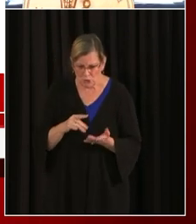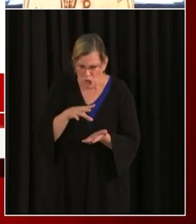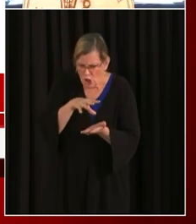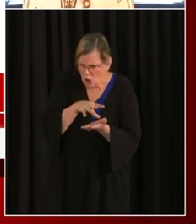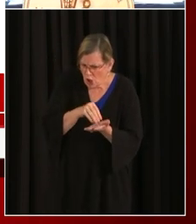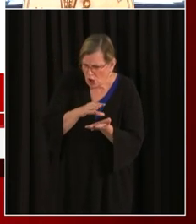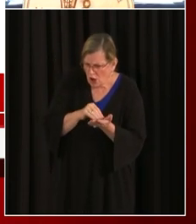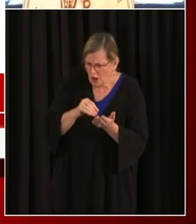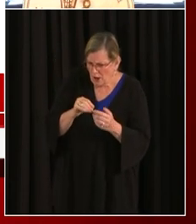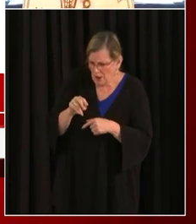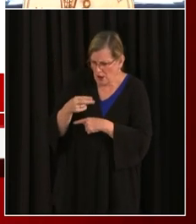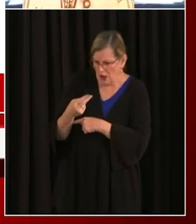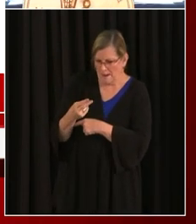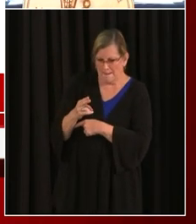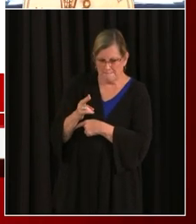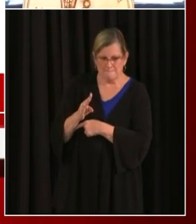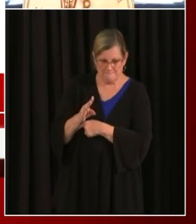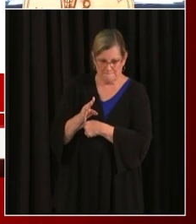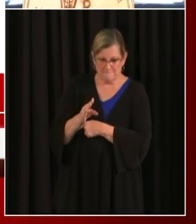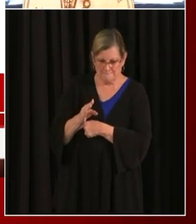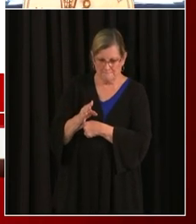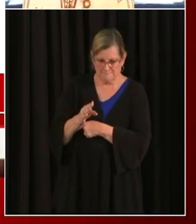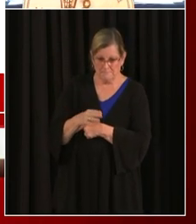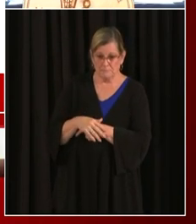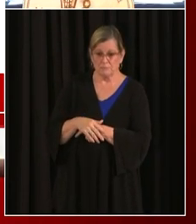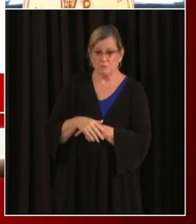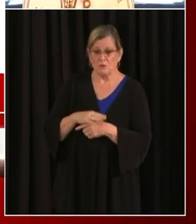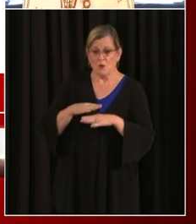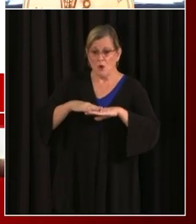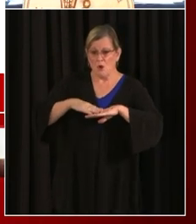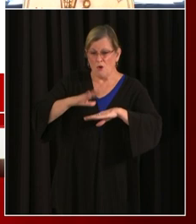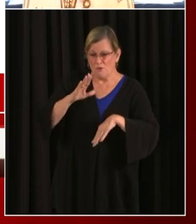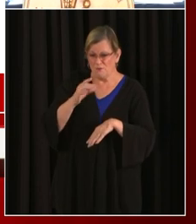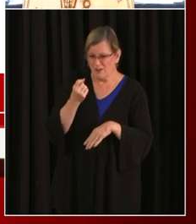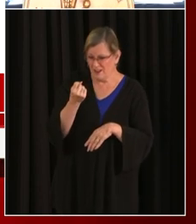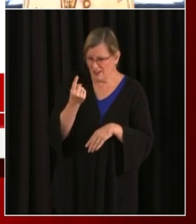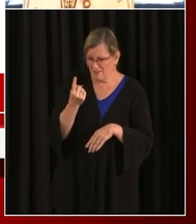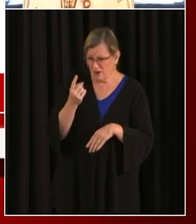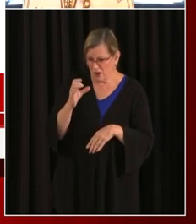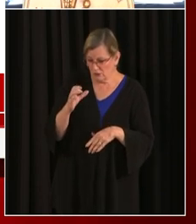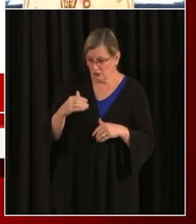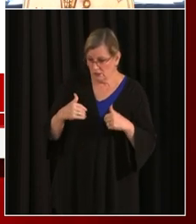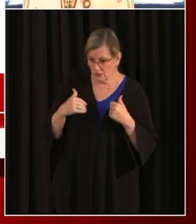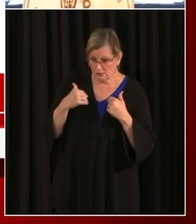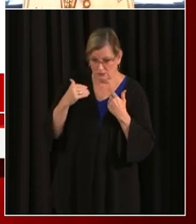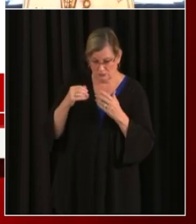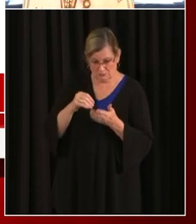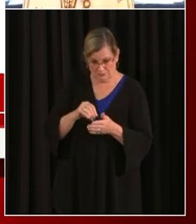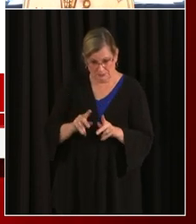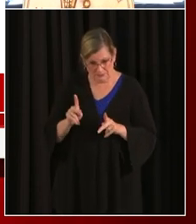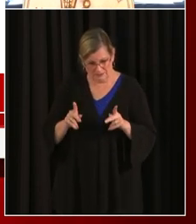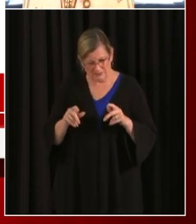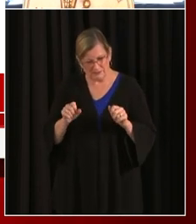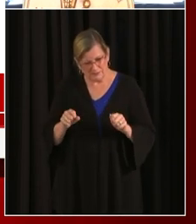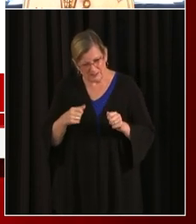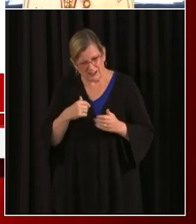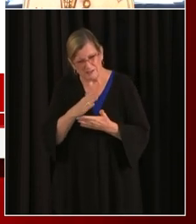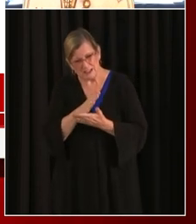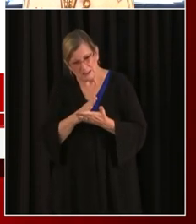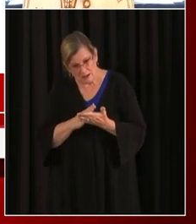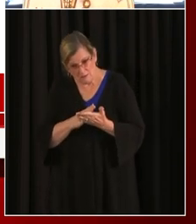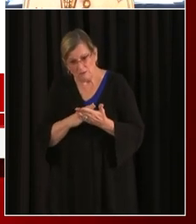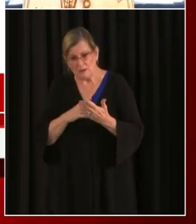of information about that. But over 1,100 young people were able to have some sort of